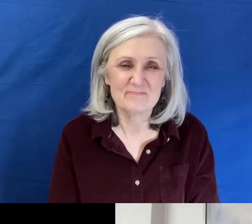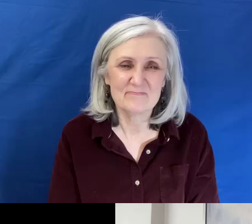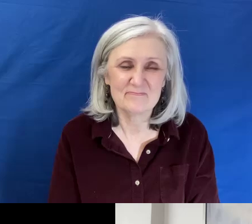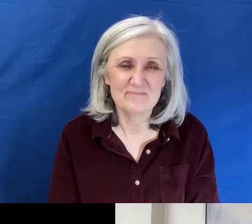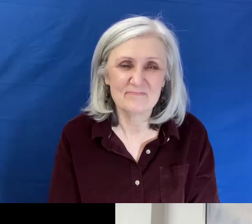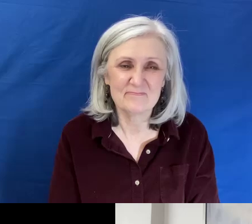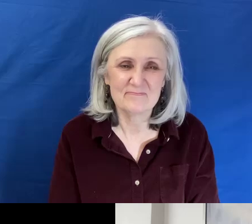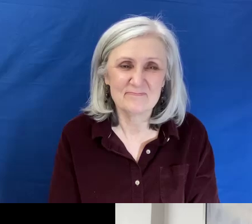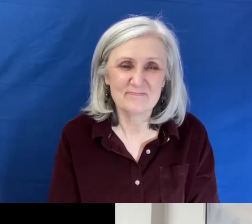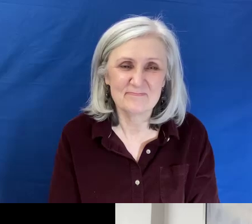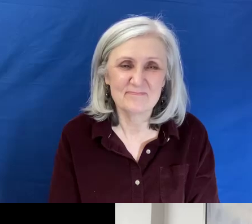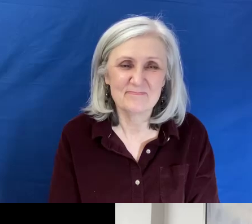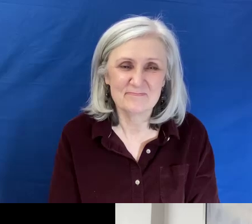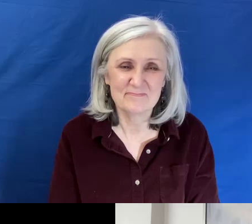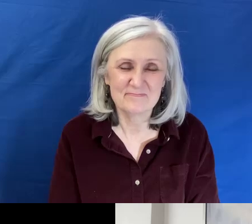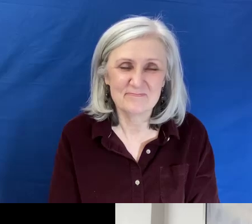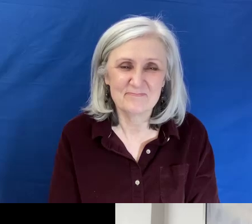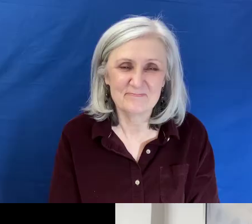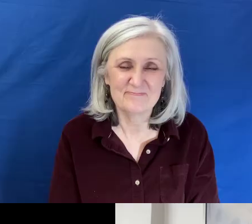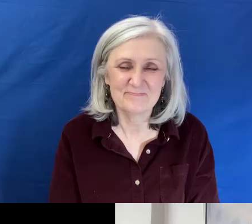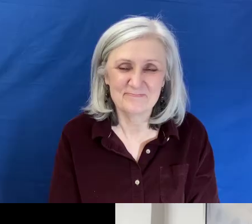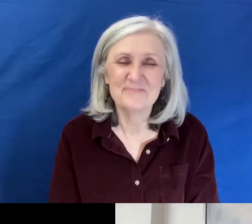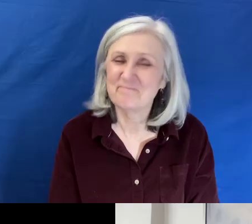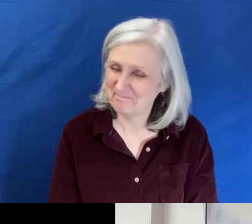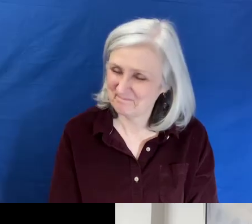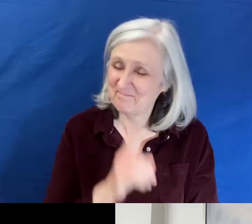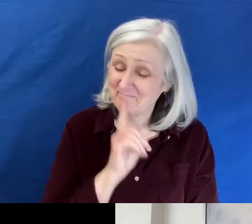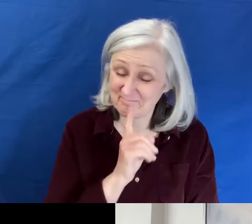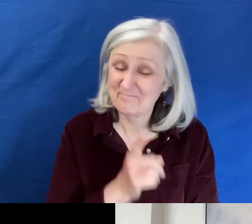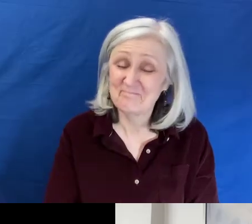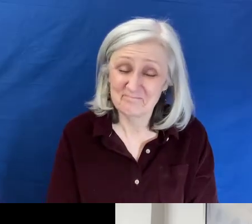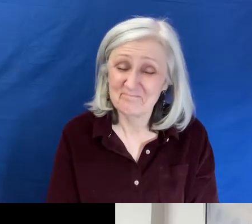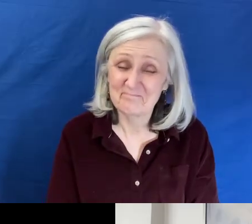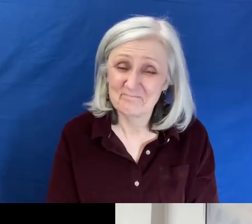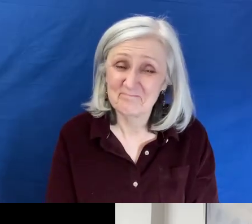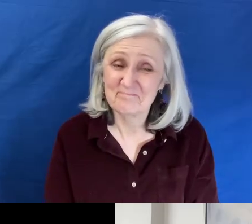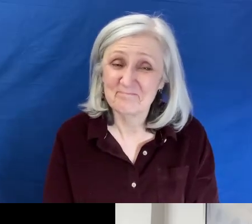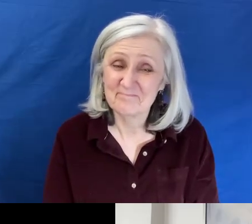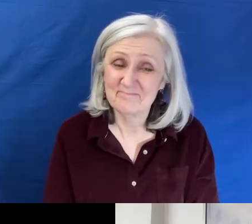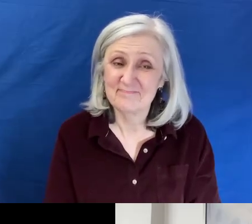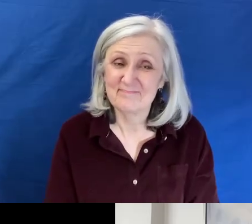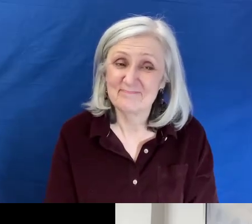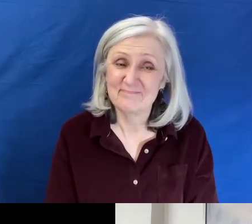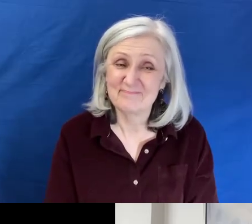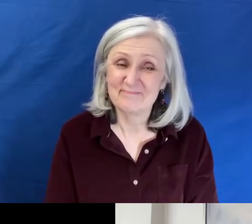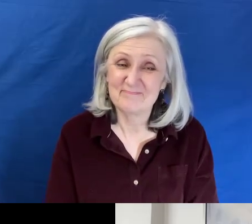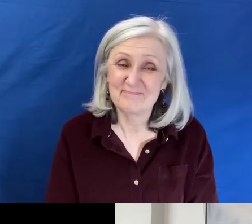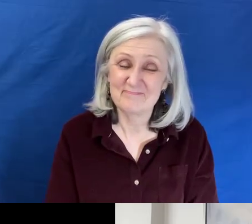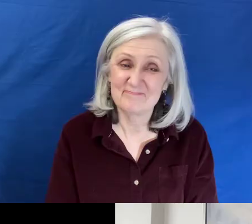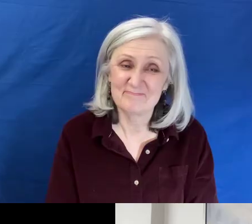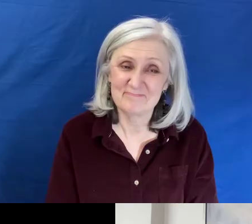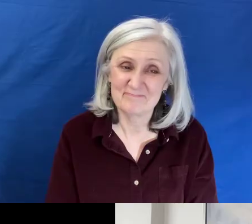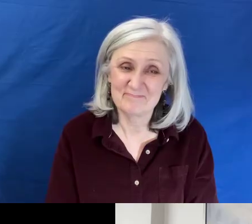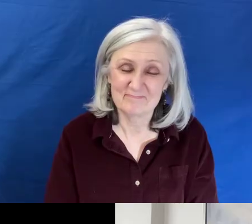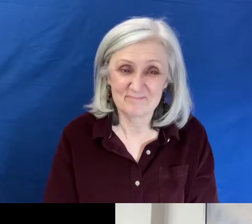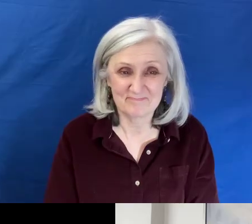where everybody's story goes. totally. Definitely. Now, Nora and